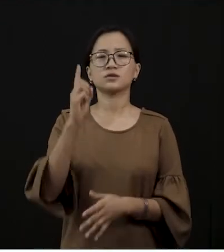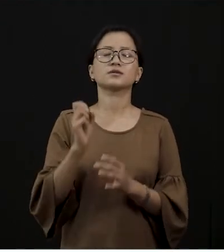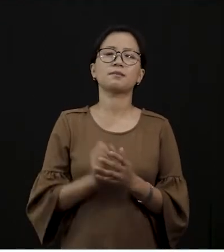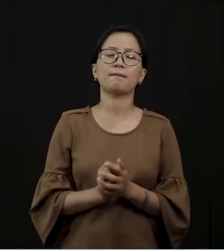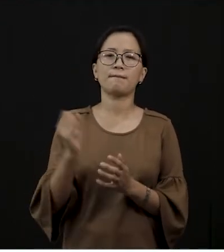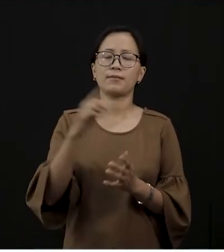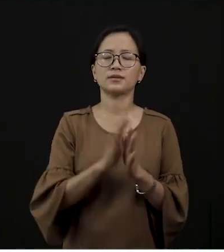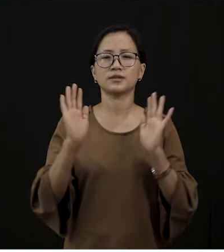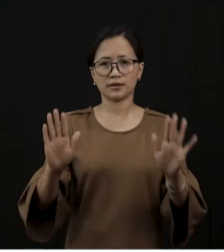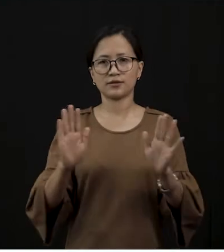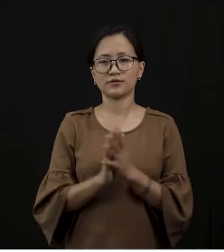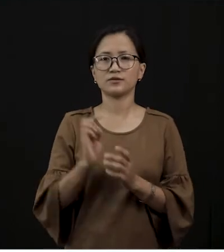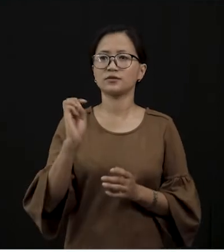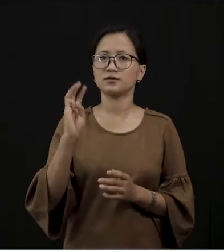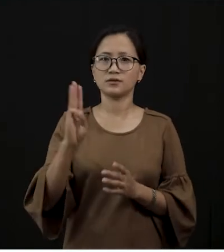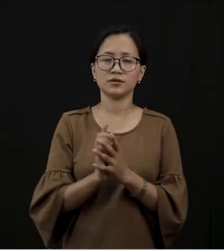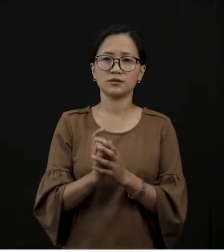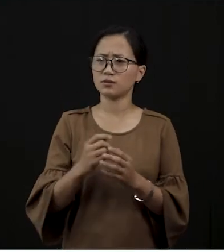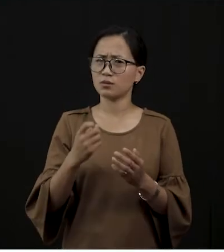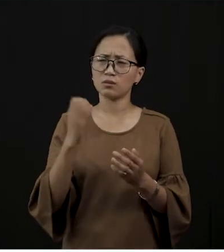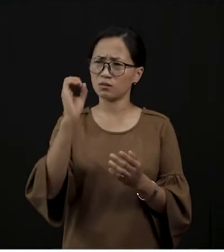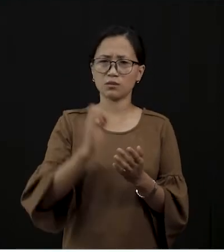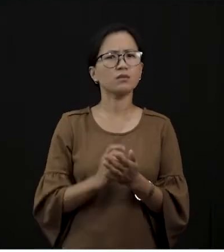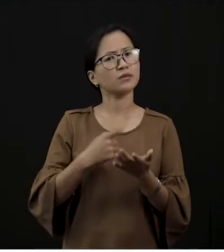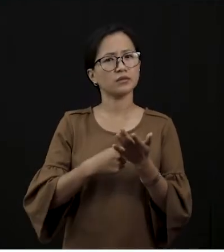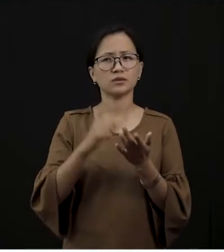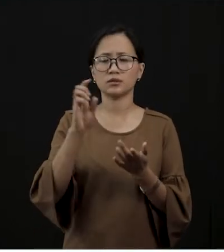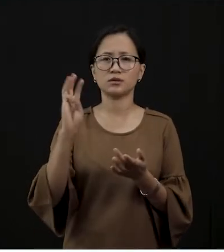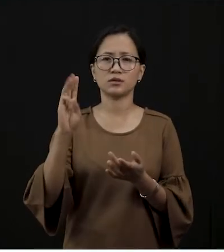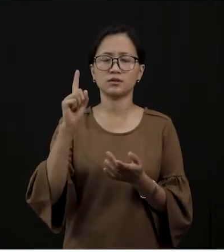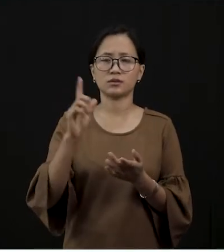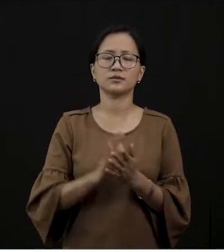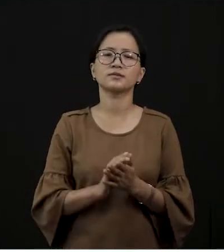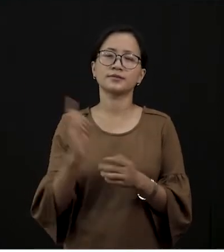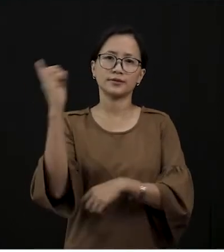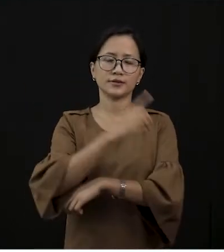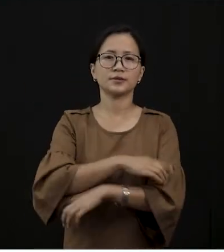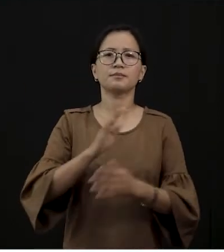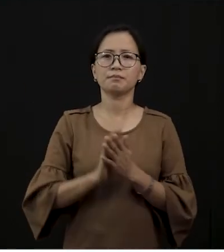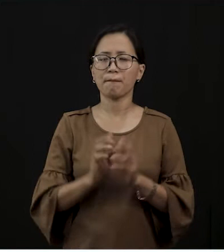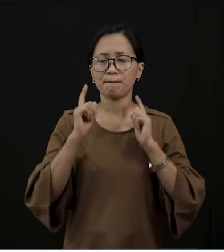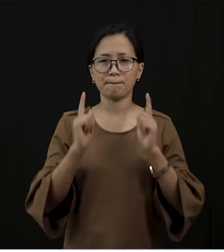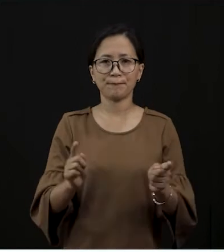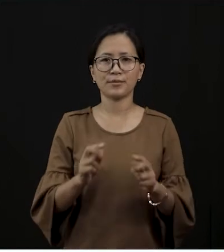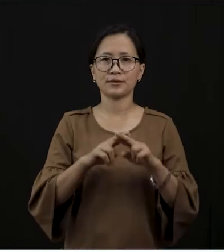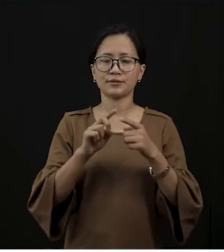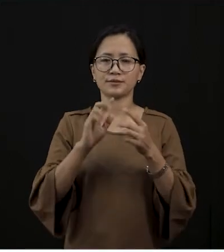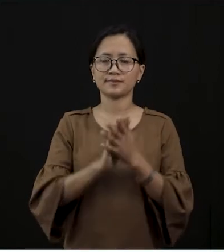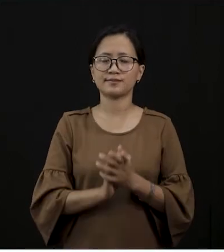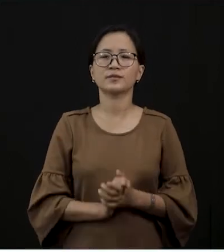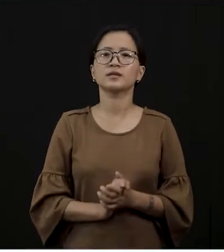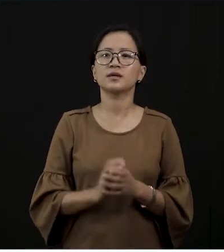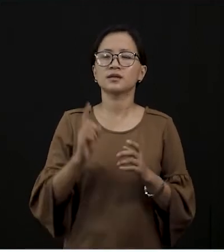or 31 days, but in February has only 28 days, but once in 4 year it